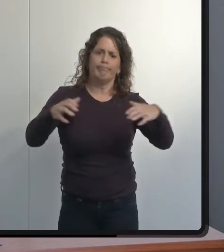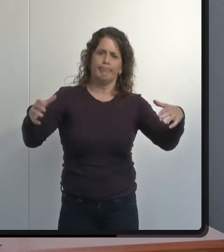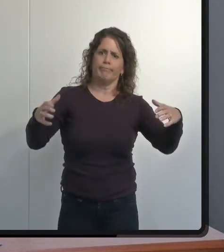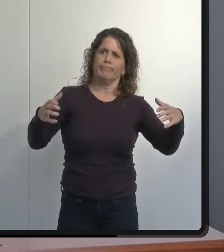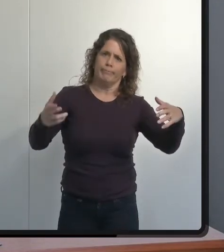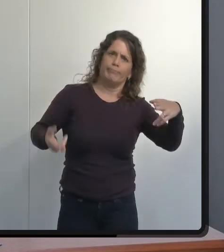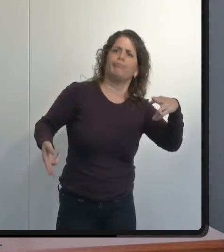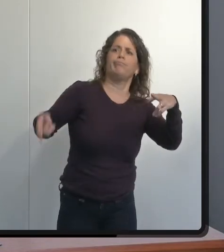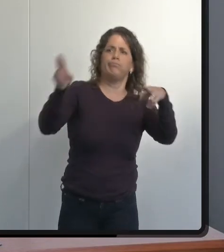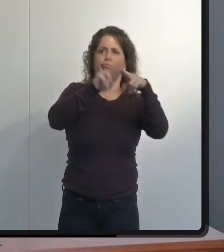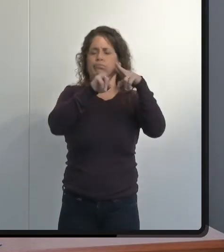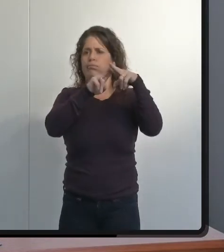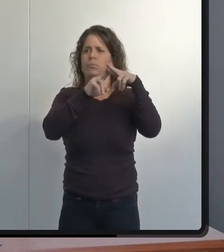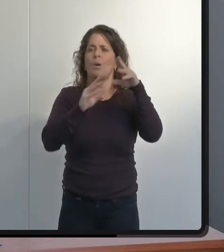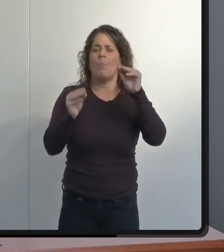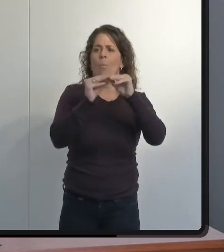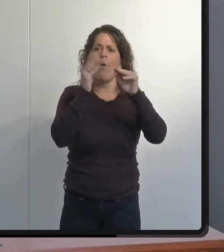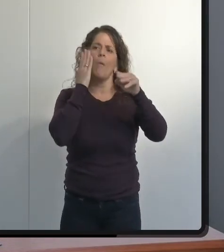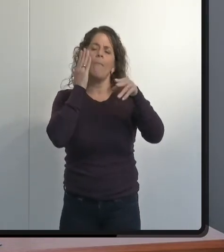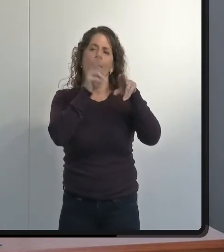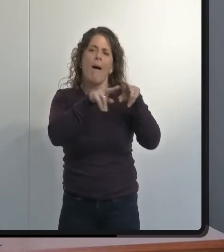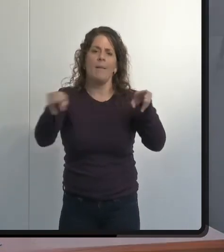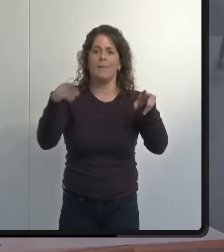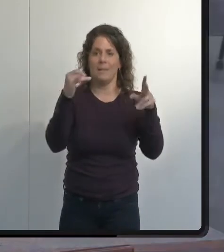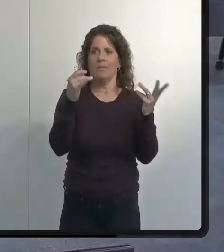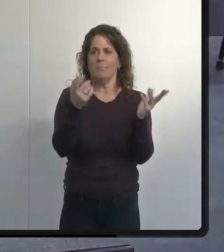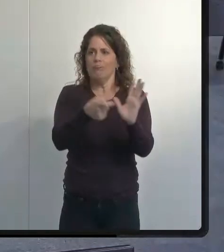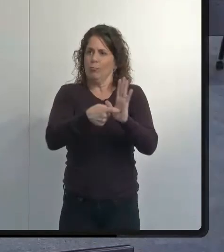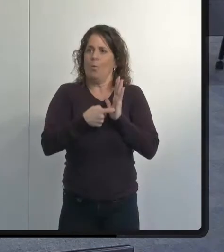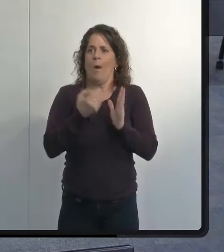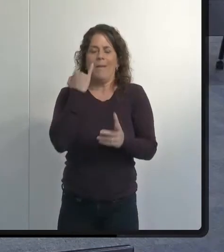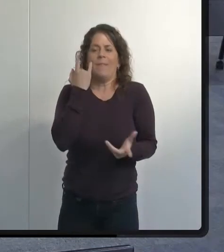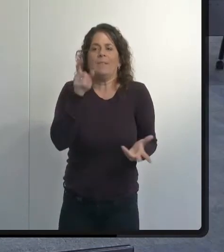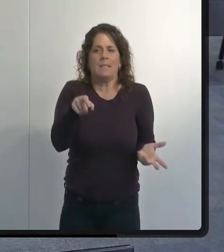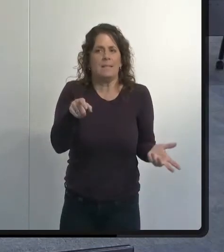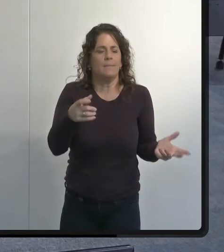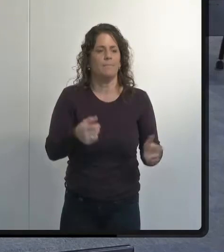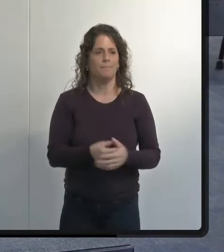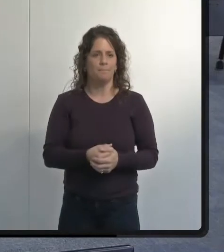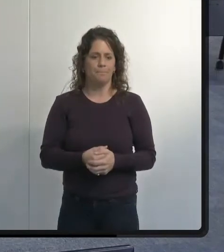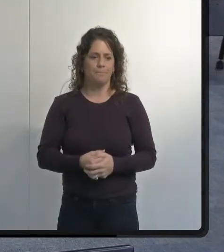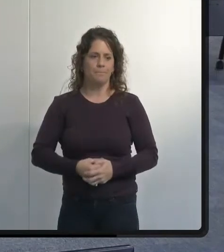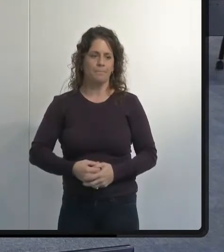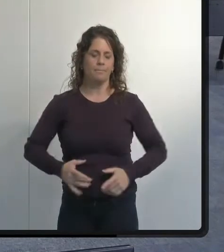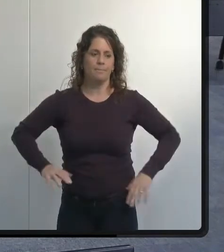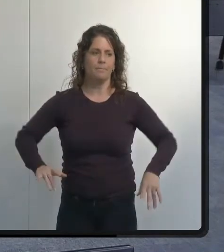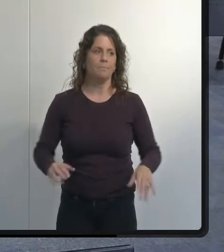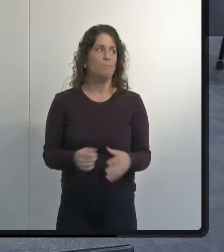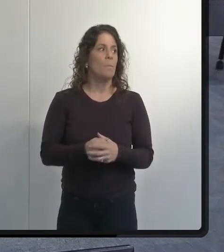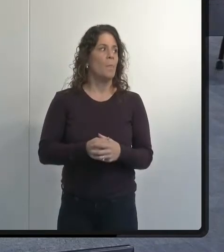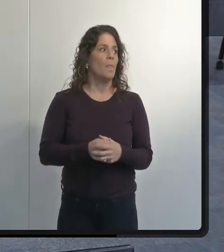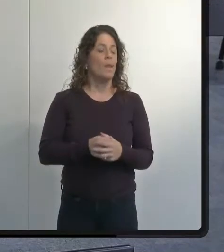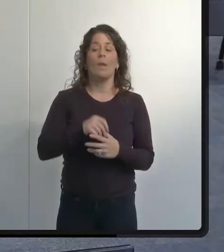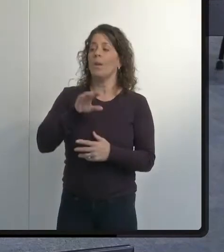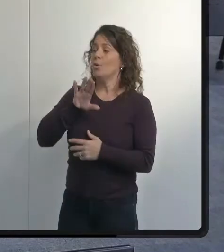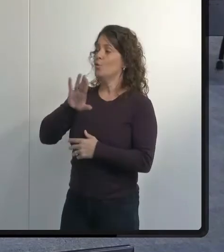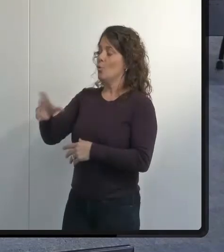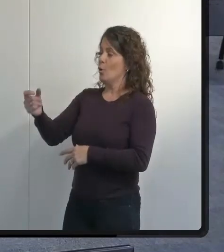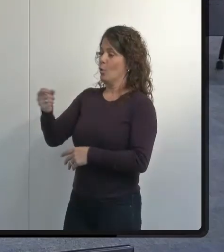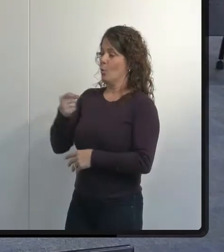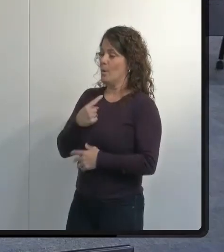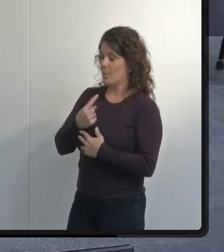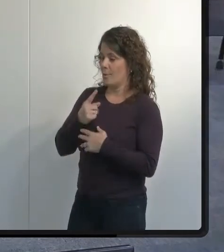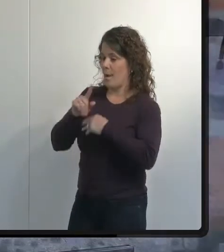higher volume should that need arise. So with regards to, Jean, your question about the ability